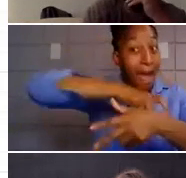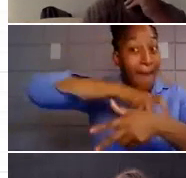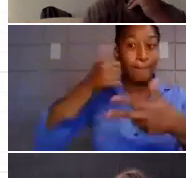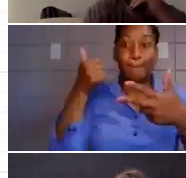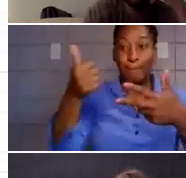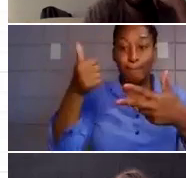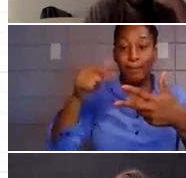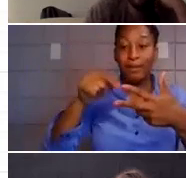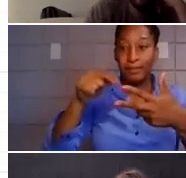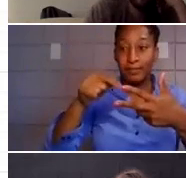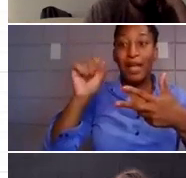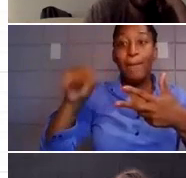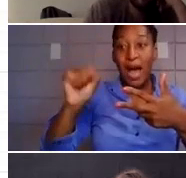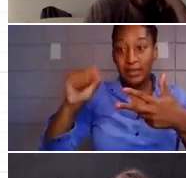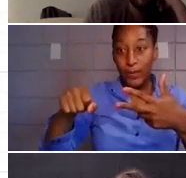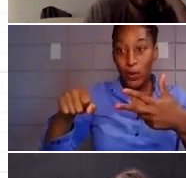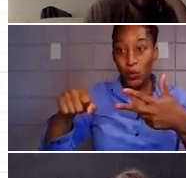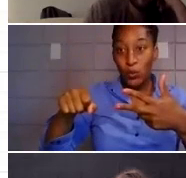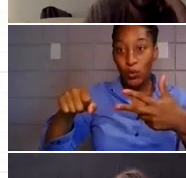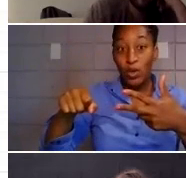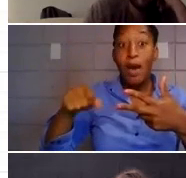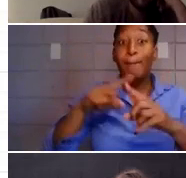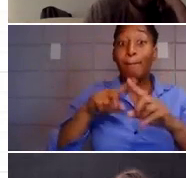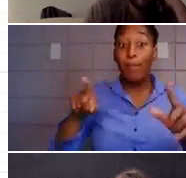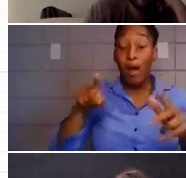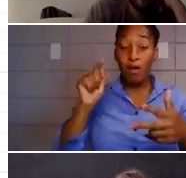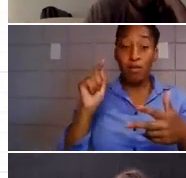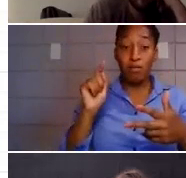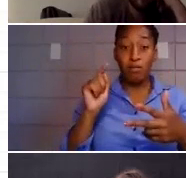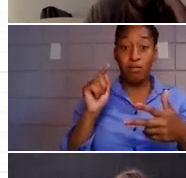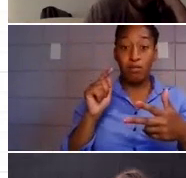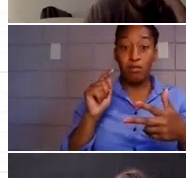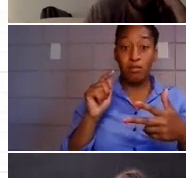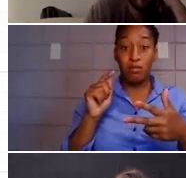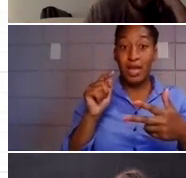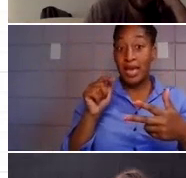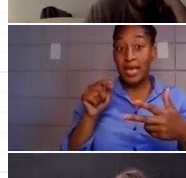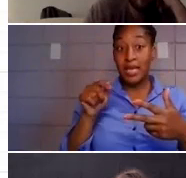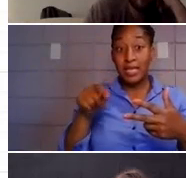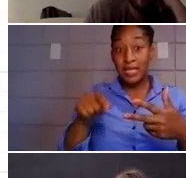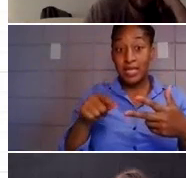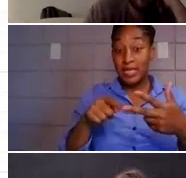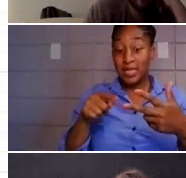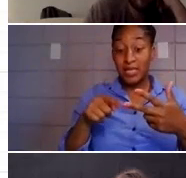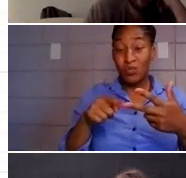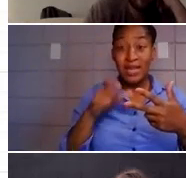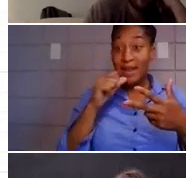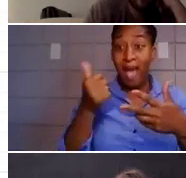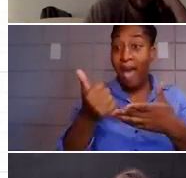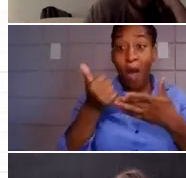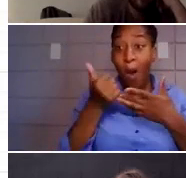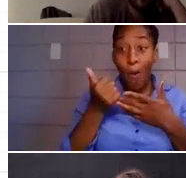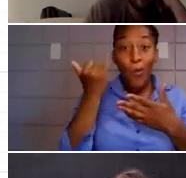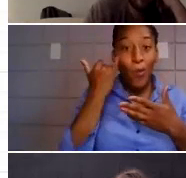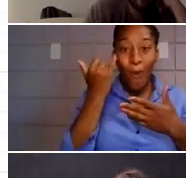So this one won't buy us anything because there's no X final in it. And this one won't help us because there's